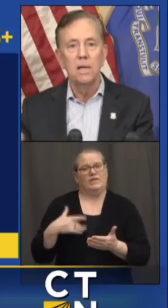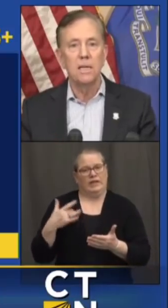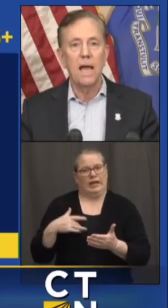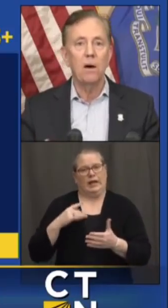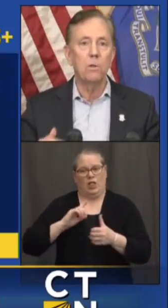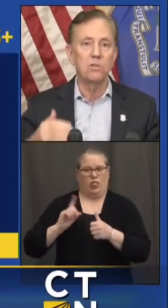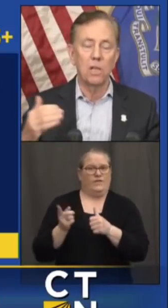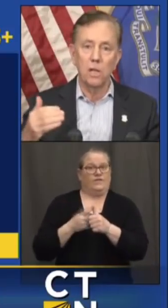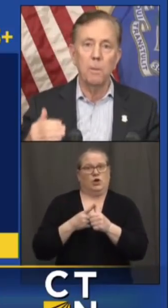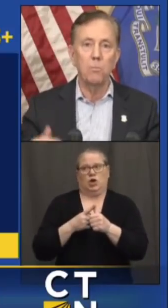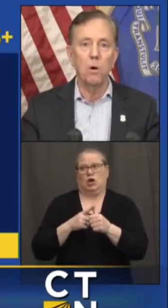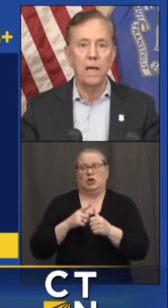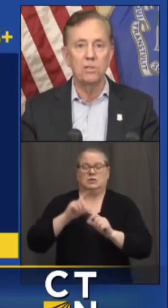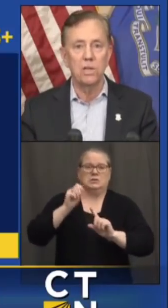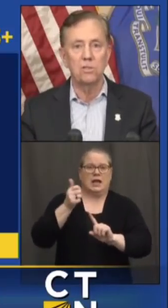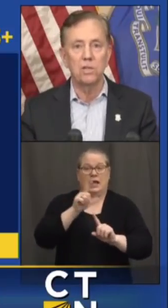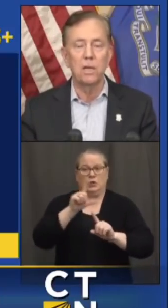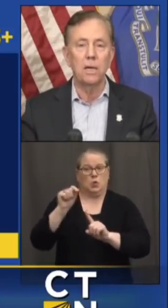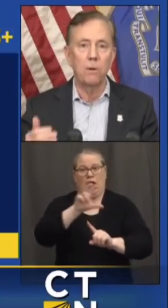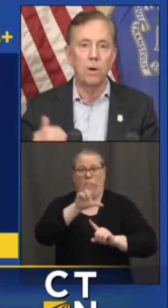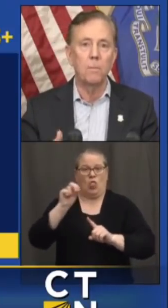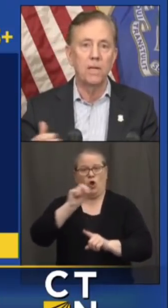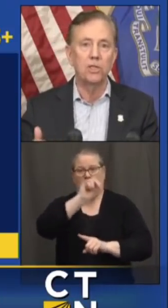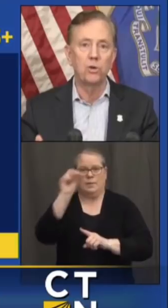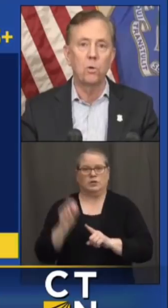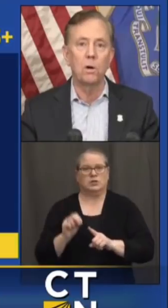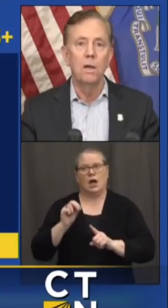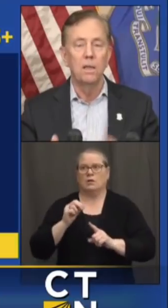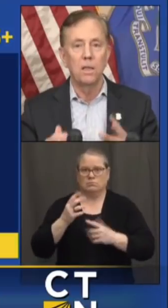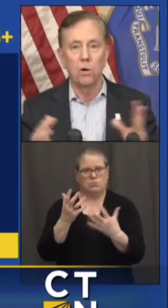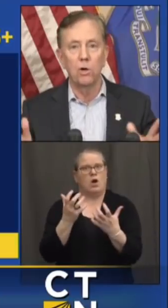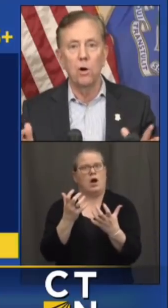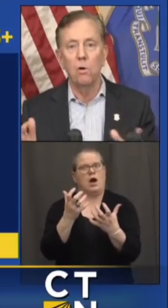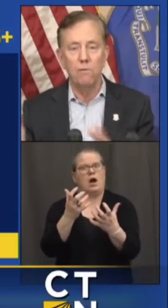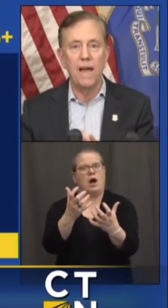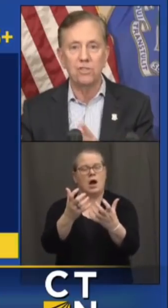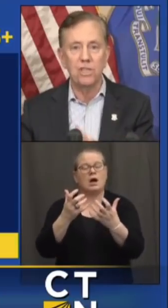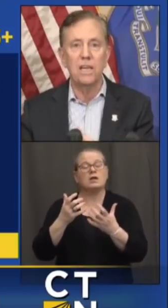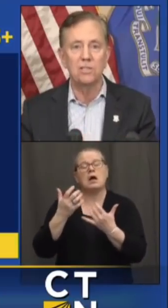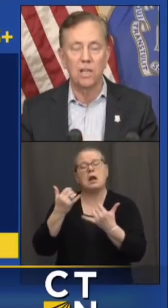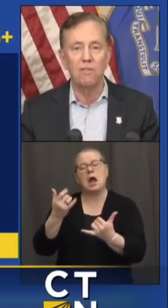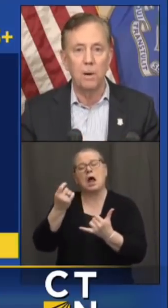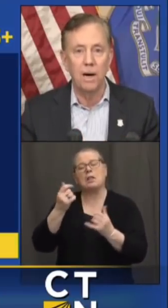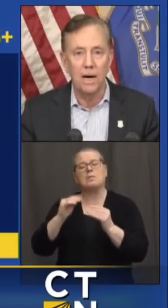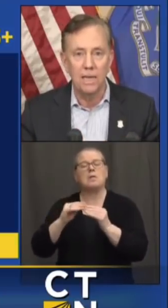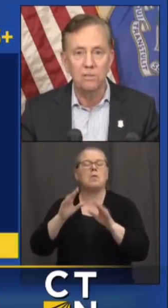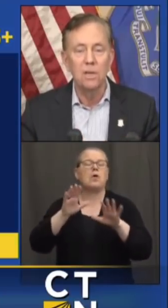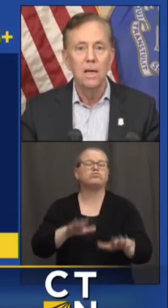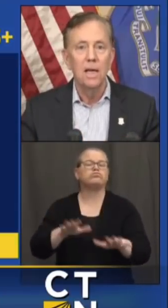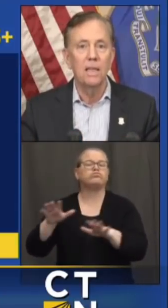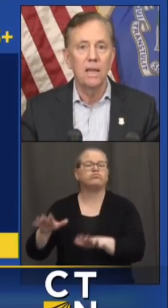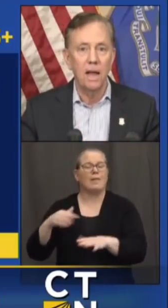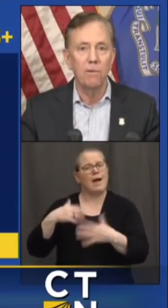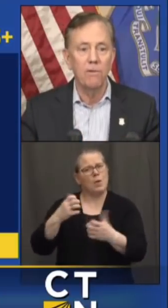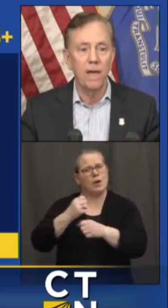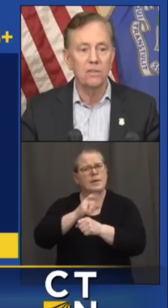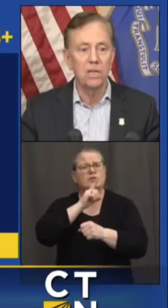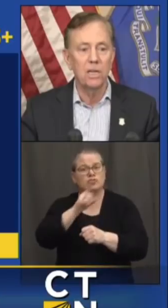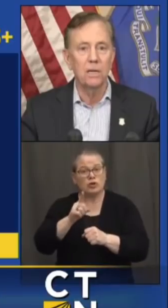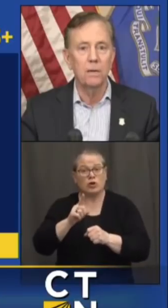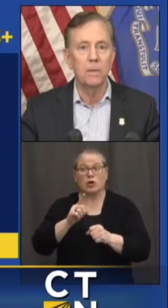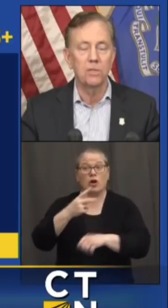vaccinated. Now there's a little bit more hesitancy, and I want to make sure that there are no vaccines left behind and that